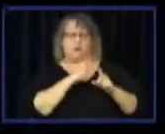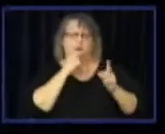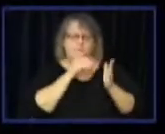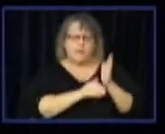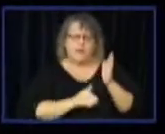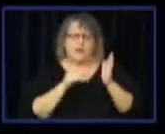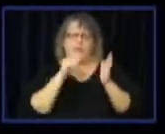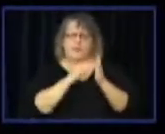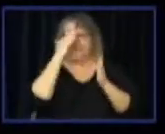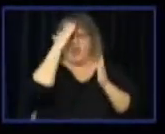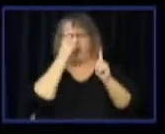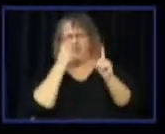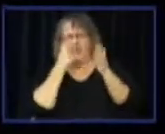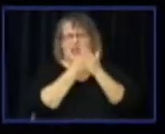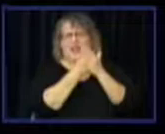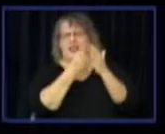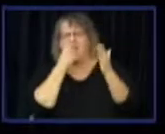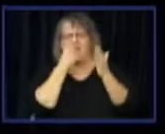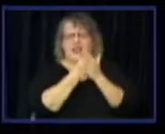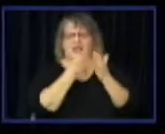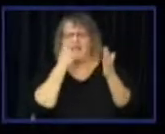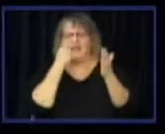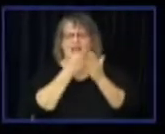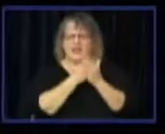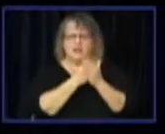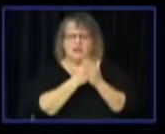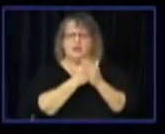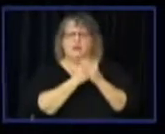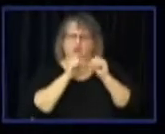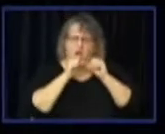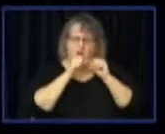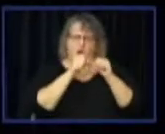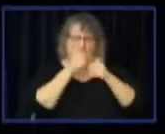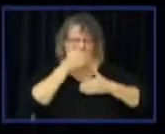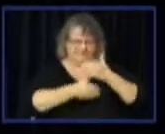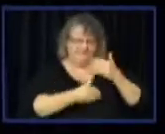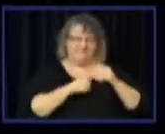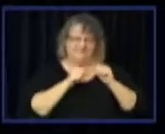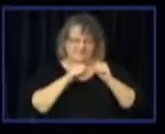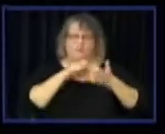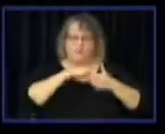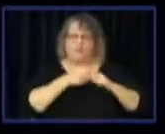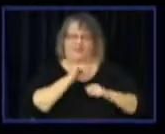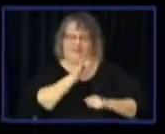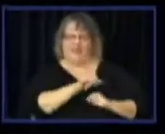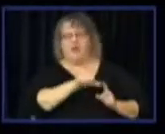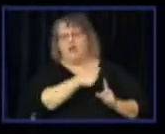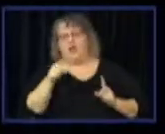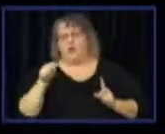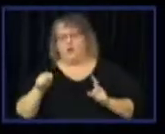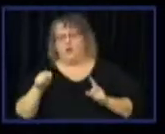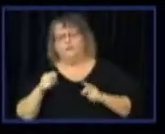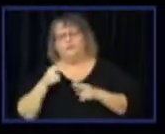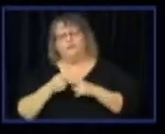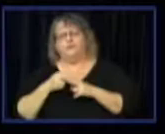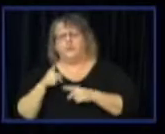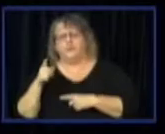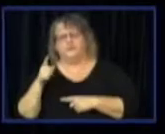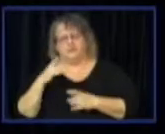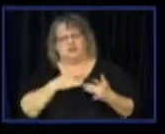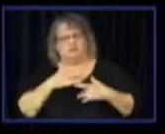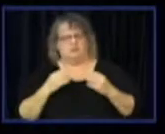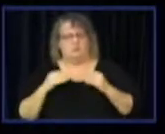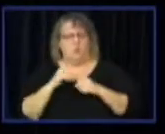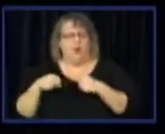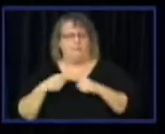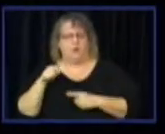repeat concussions, and you're actually suffering ongoing problems from that. And then there's this one that we're worried about